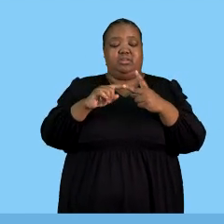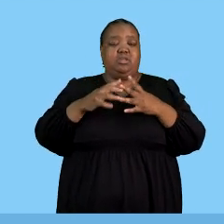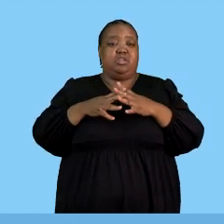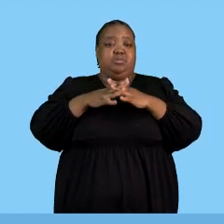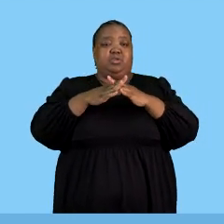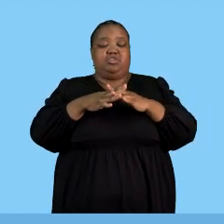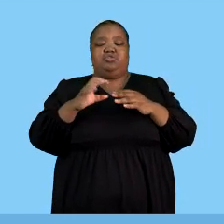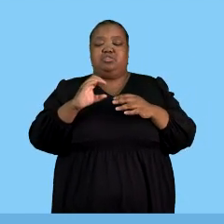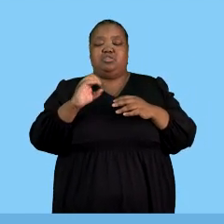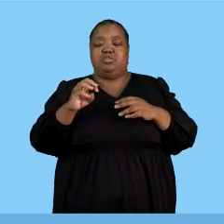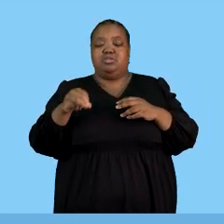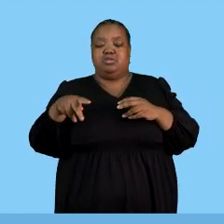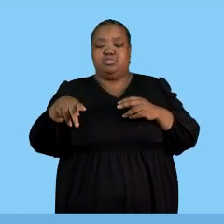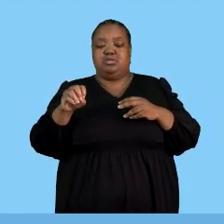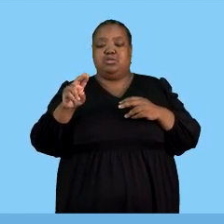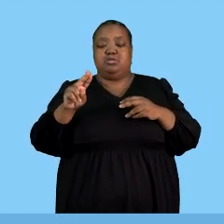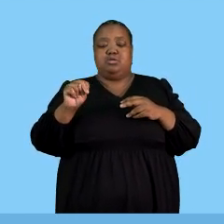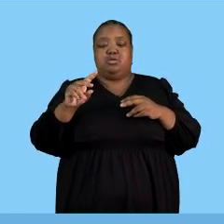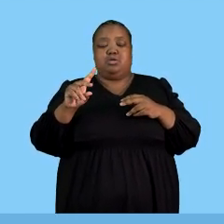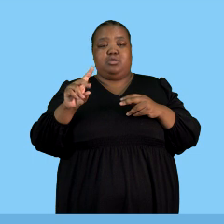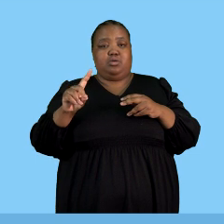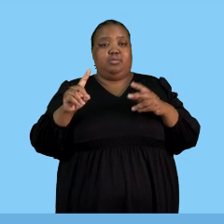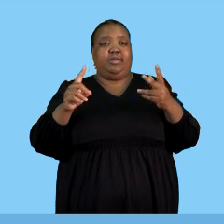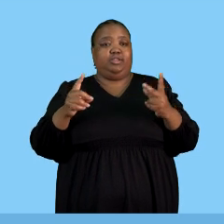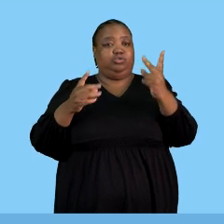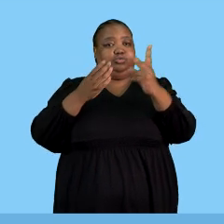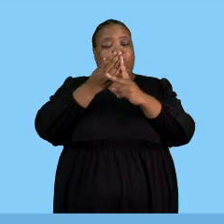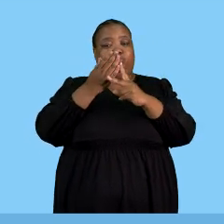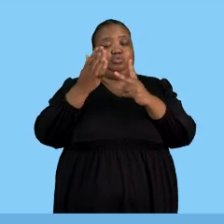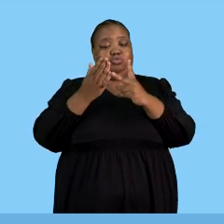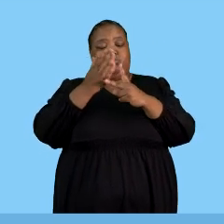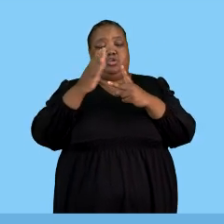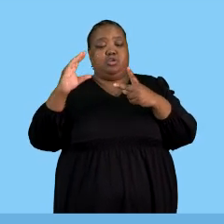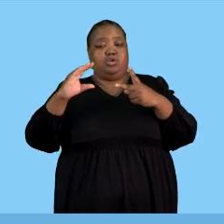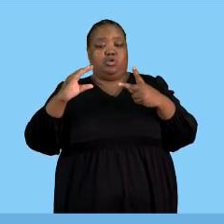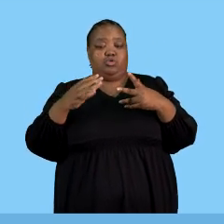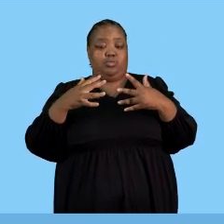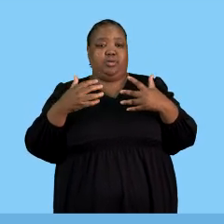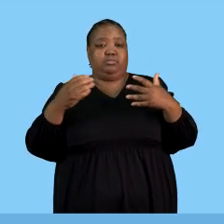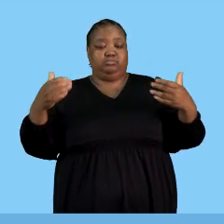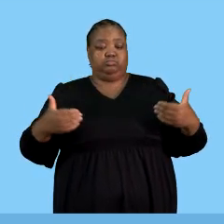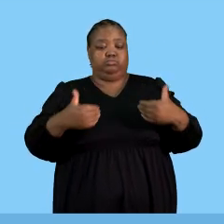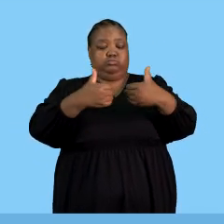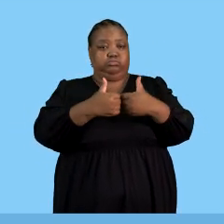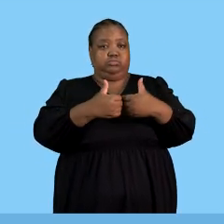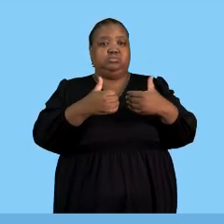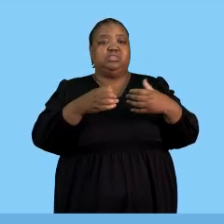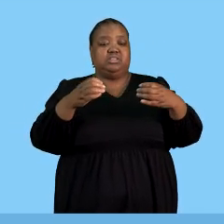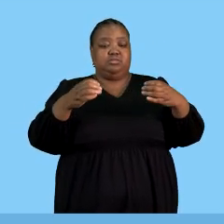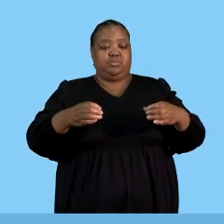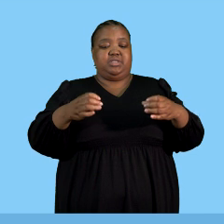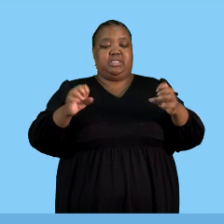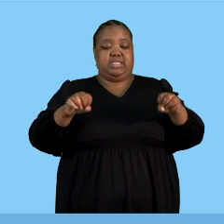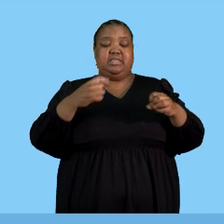compounds, that's when two or more compounds are together in the same place, but they are not chemically bonded. So the difference between those two is that